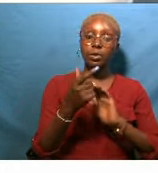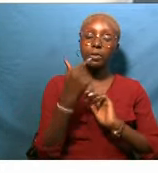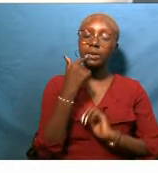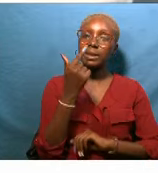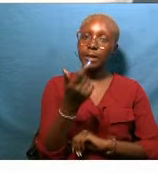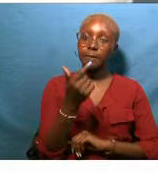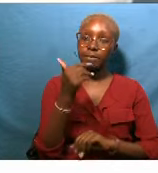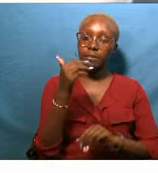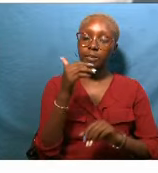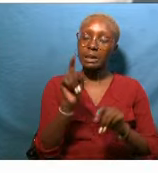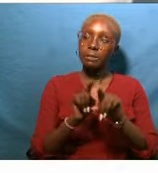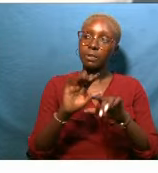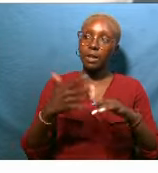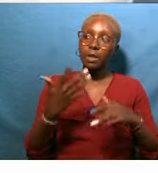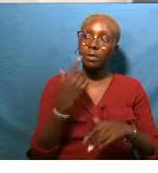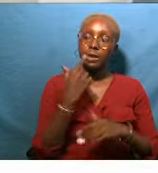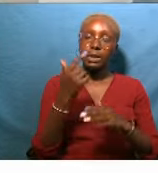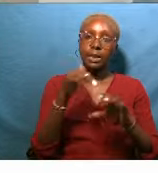in Revelation,